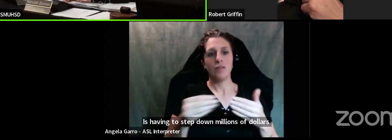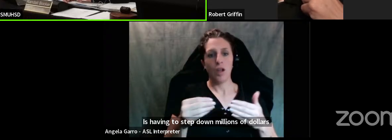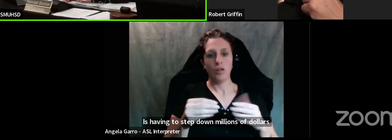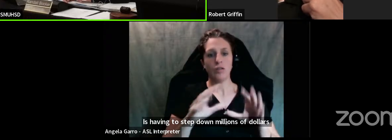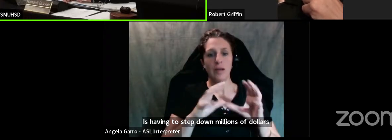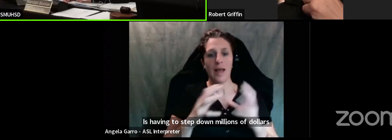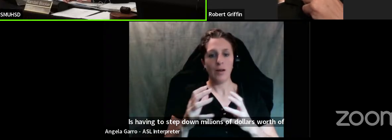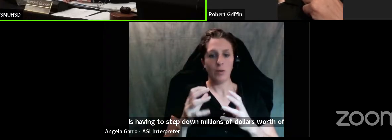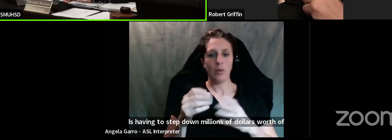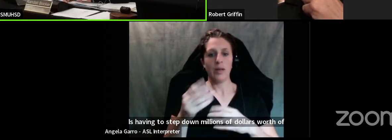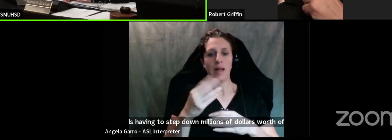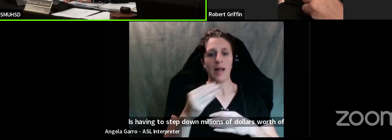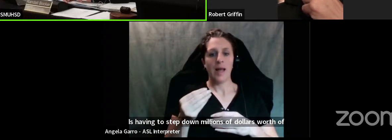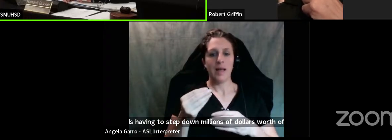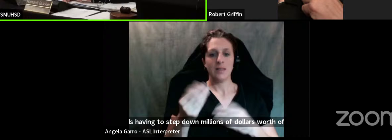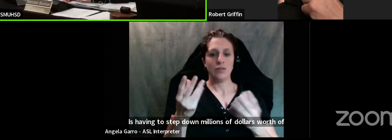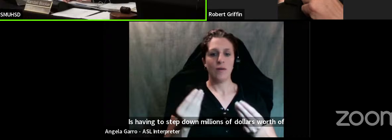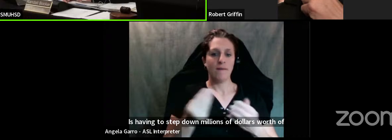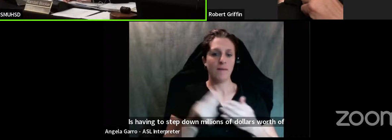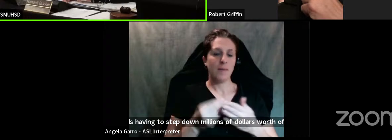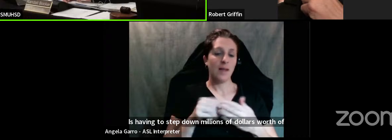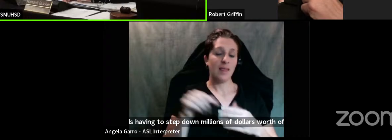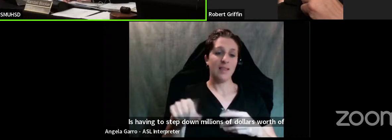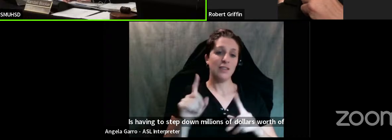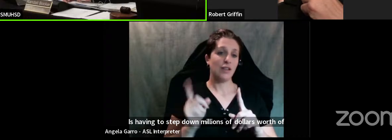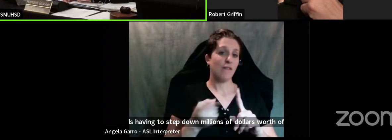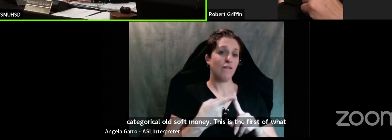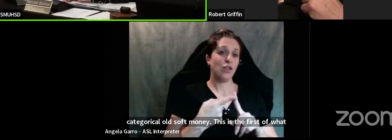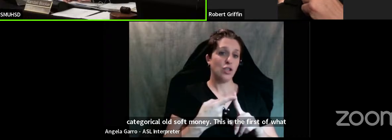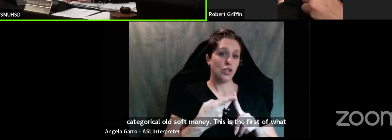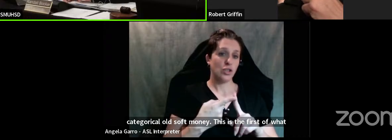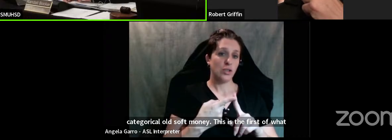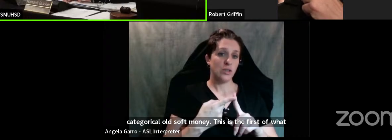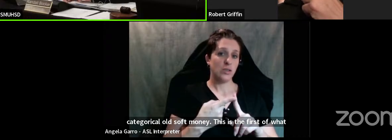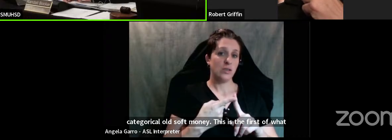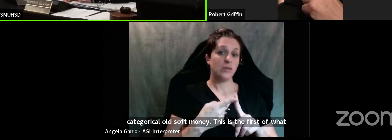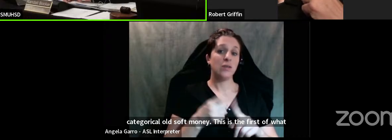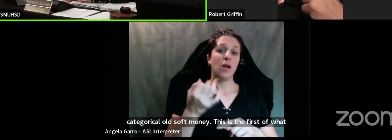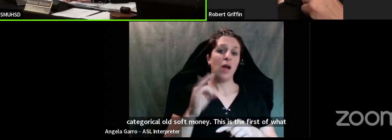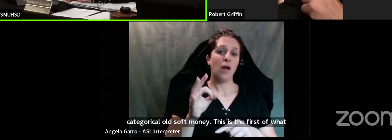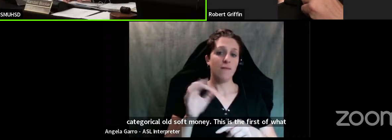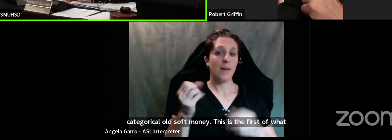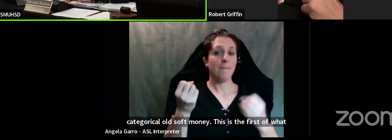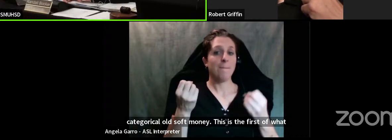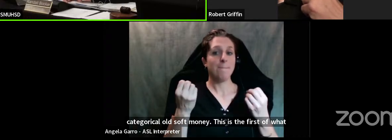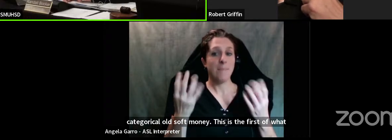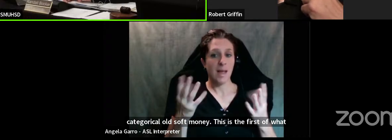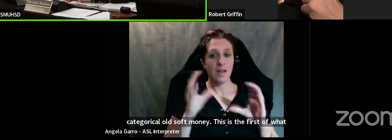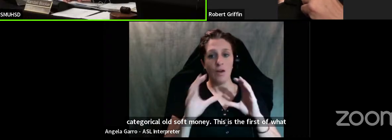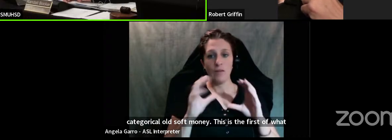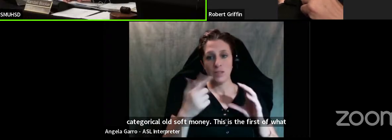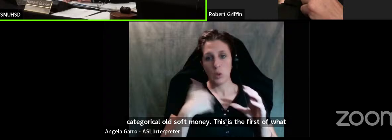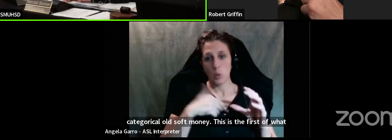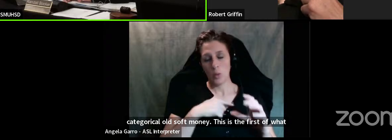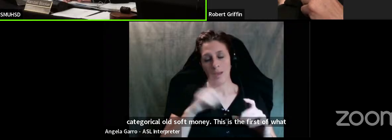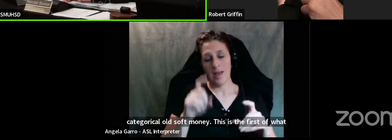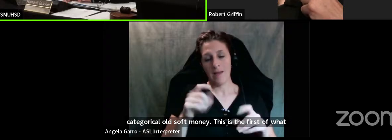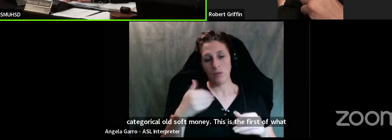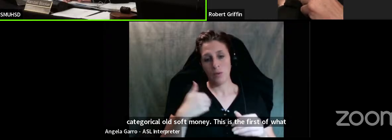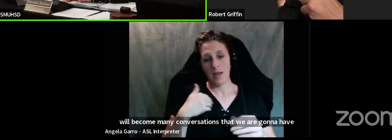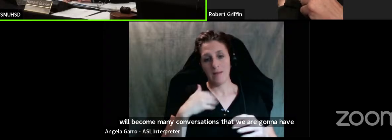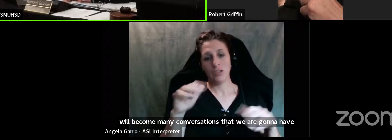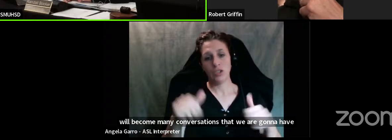money. This is the first of what will become many conversations that we are going to have, challenging conversations